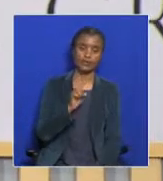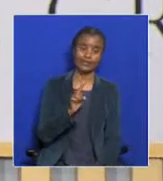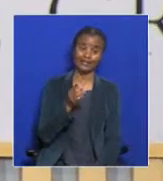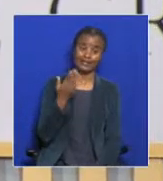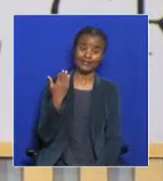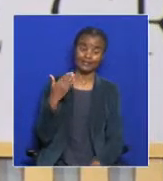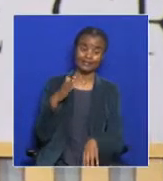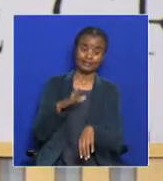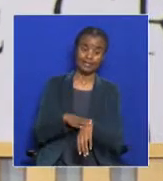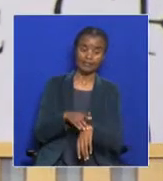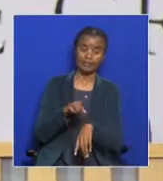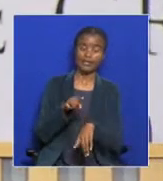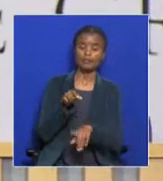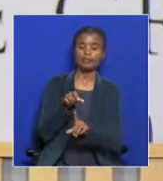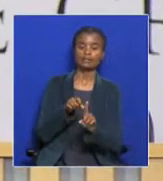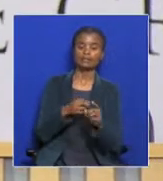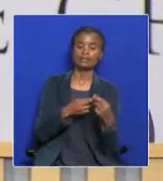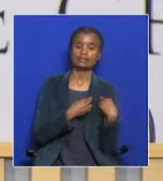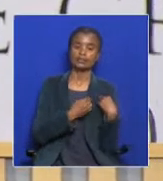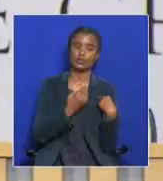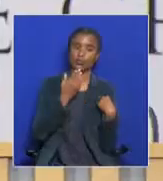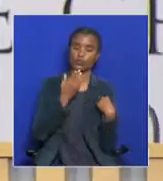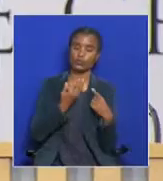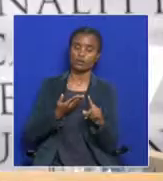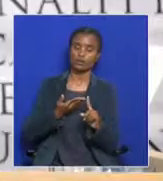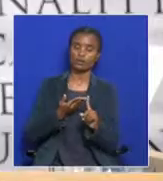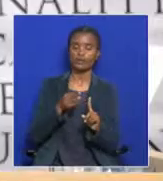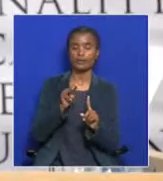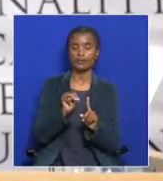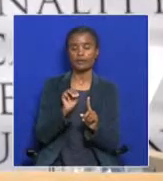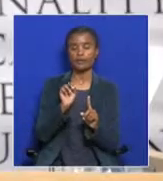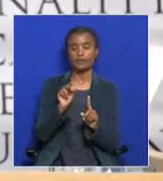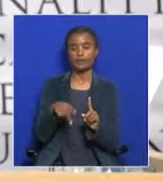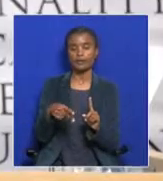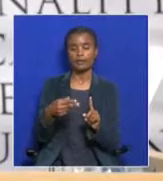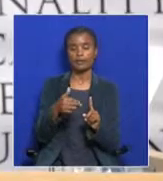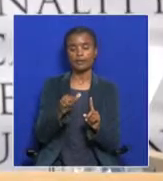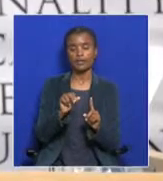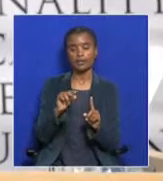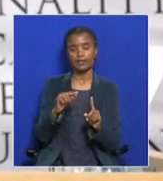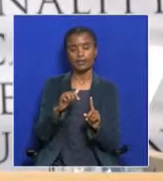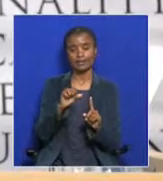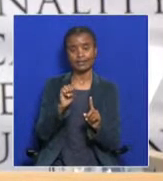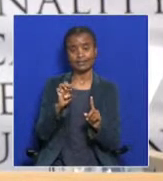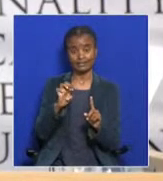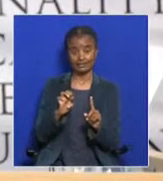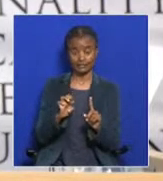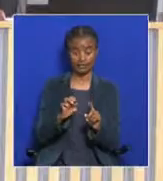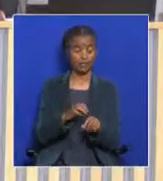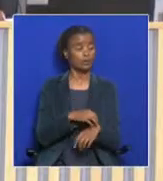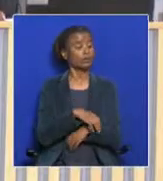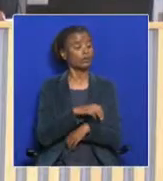exhibits is now Warrant Officer Mpangase, and not myself. Okay. So But that's it's the third option, yeah? Yeah, but how does he